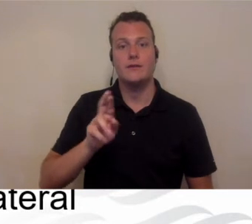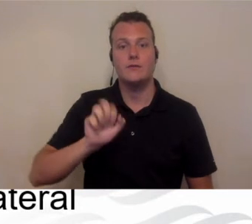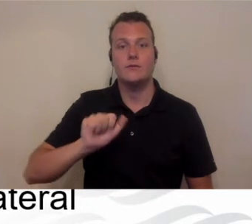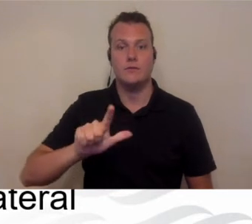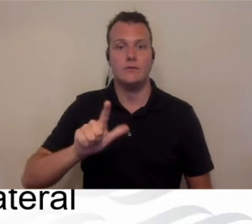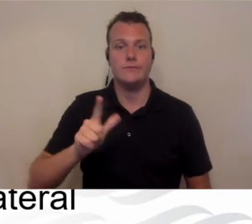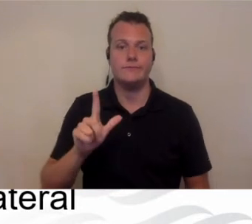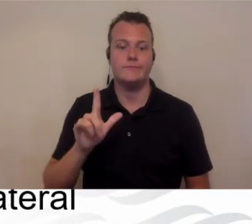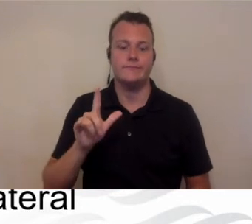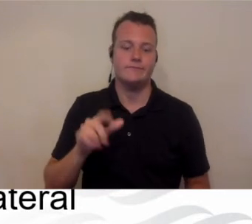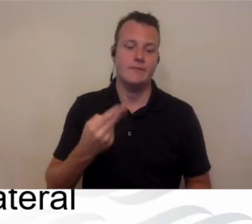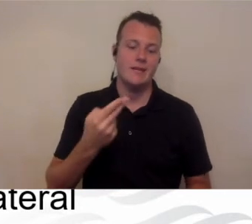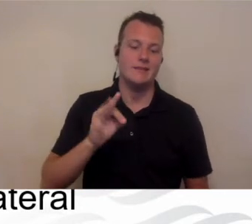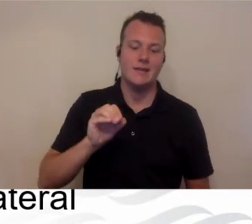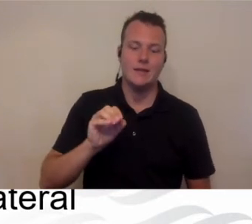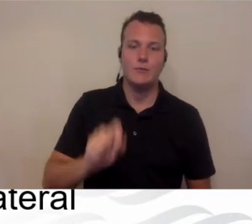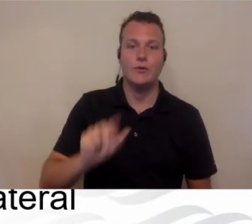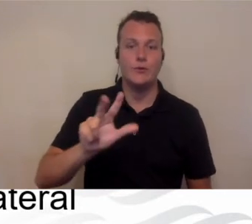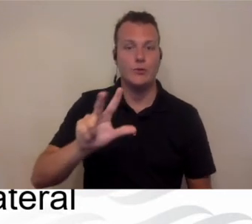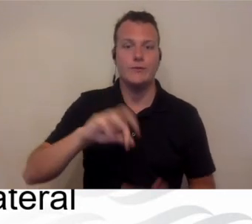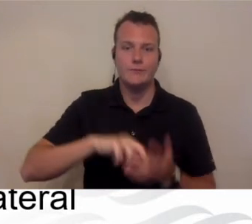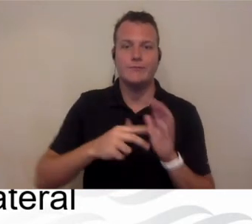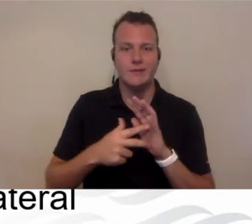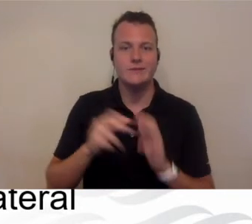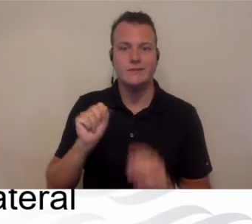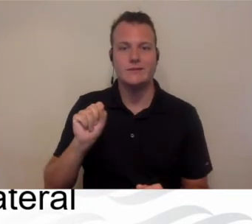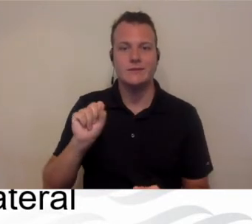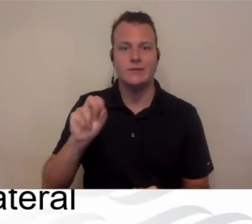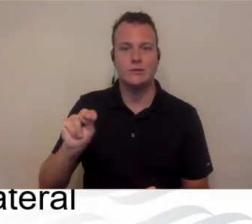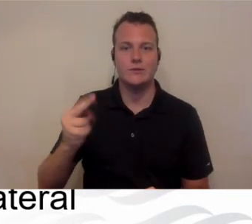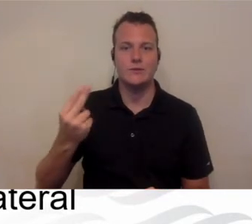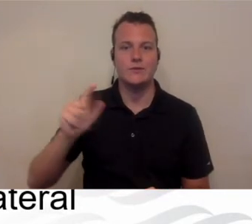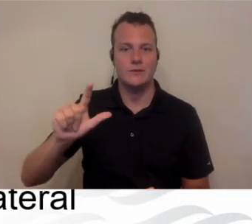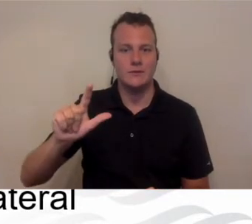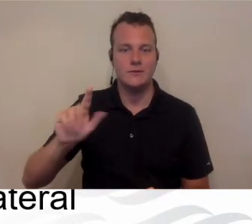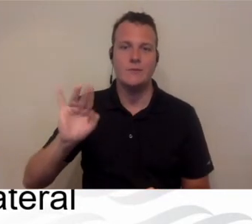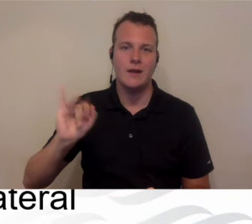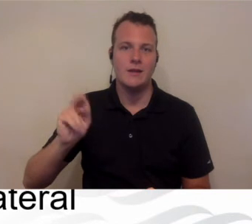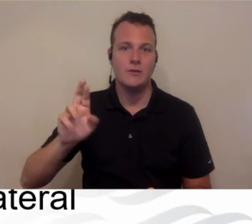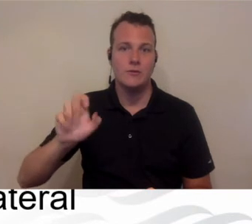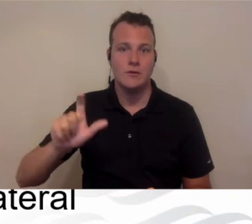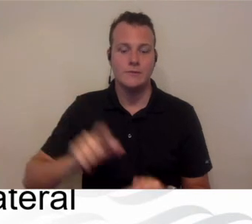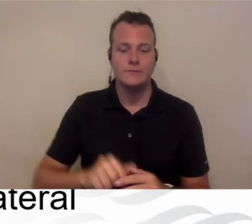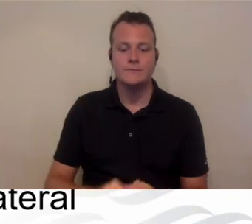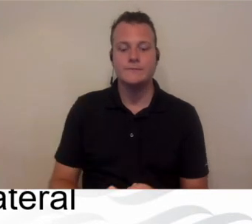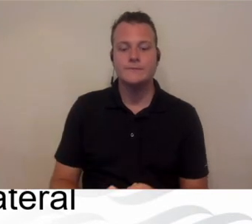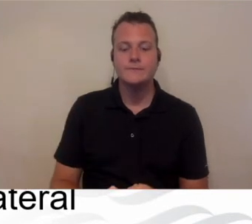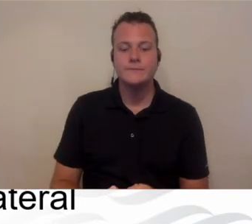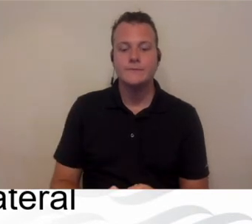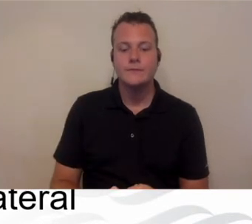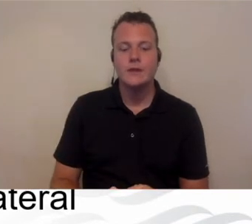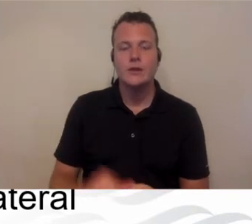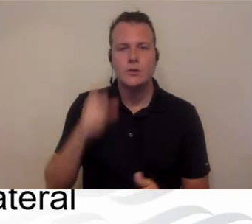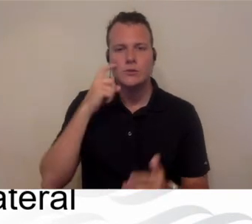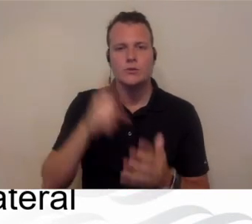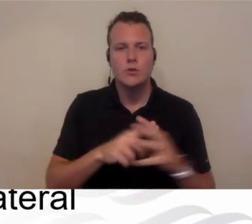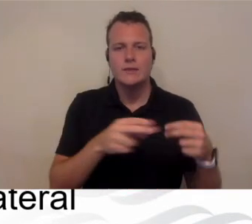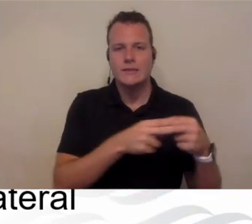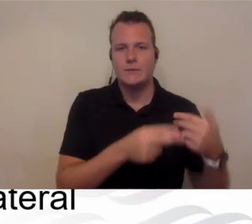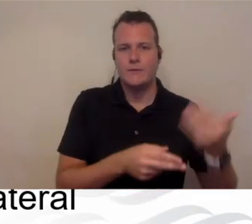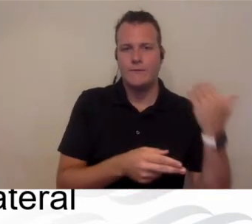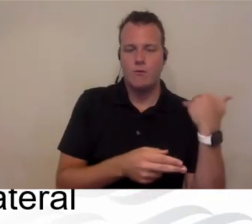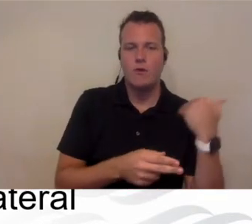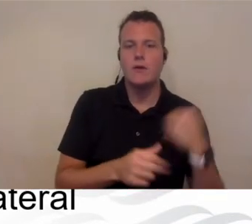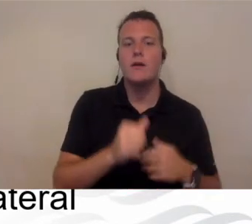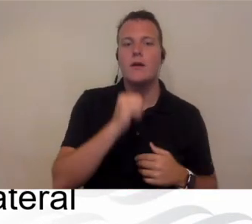H90.3 is bilateral sensory neural hearing loss. You see there and on the slide prior, unrestricted hearing on the opposite side. If